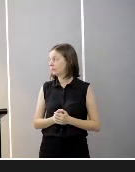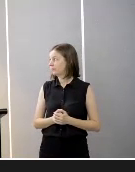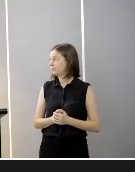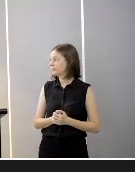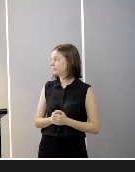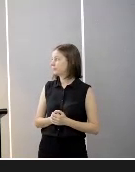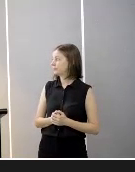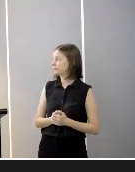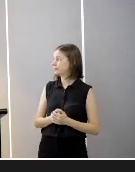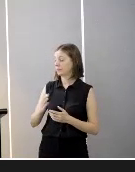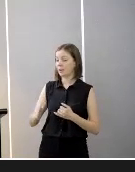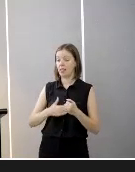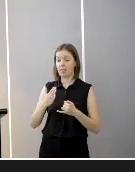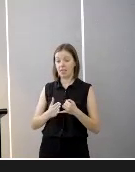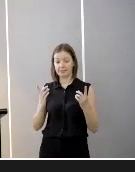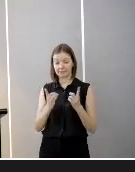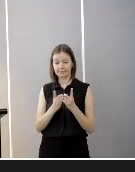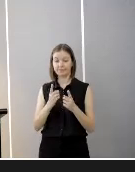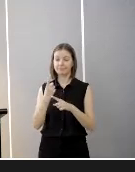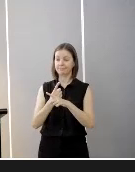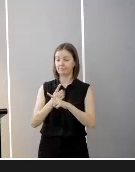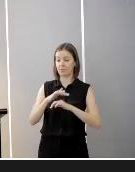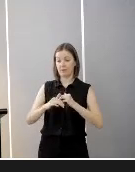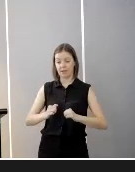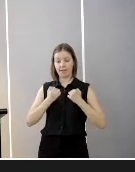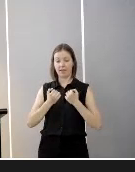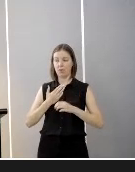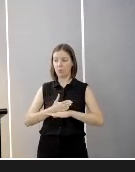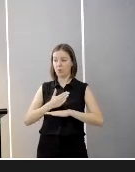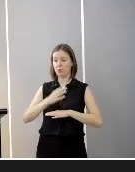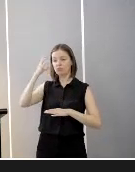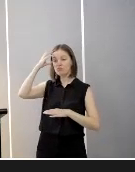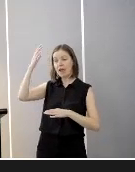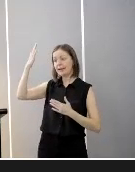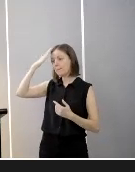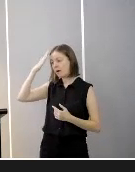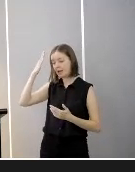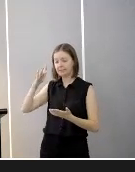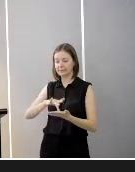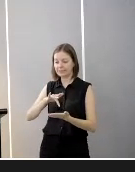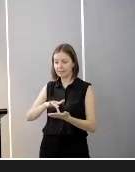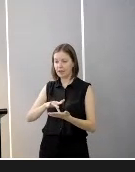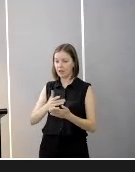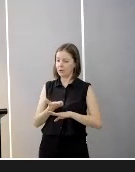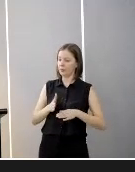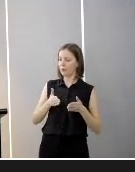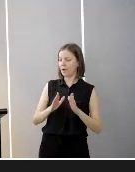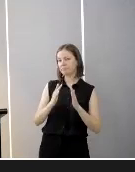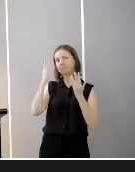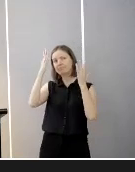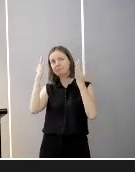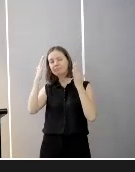the last section I'm going to talk about is some of our own work at the Brain and Mind Centre and new ways that we're thinking about some of